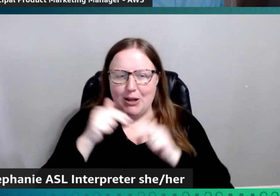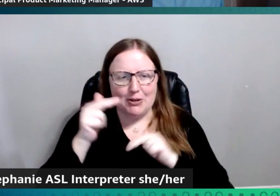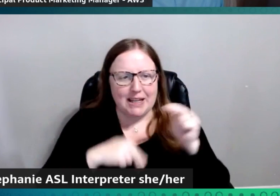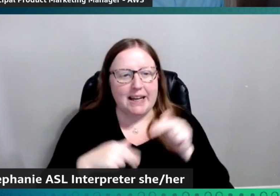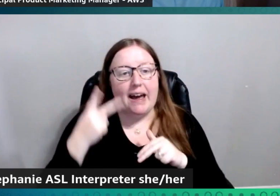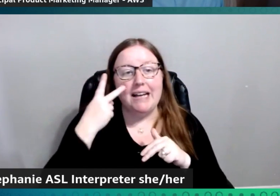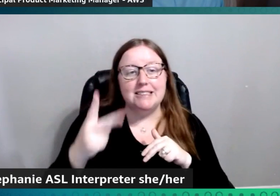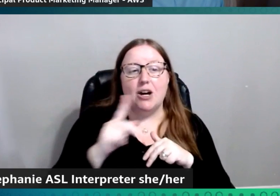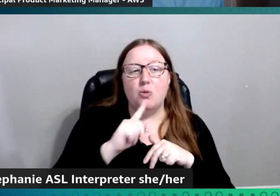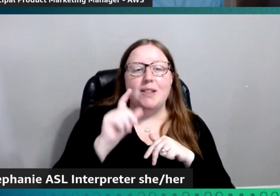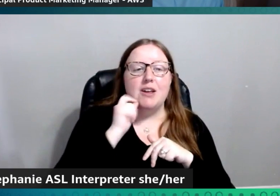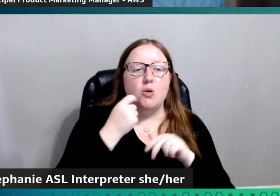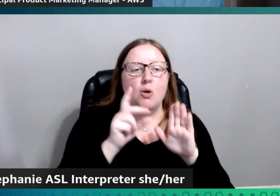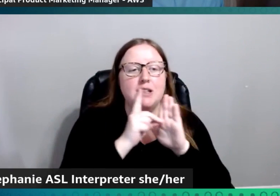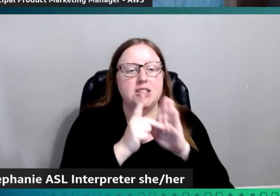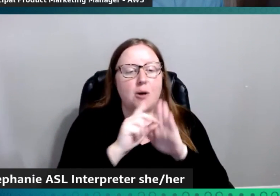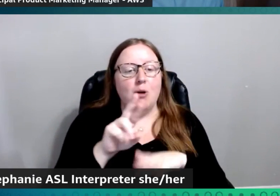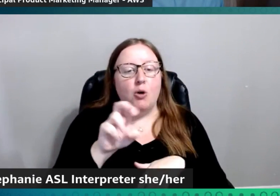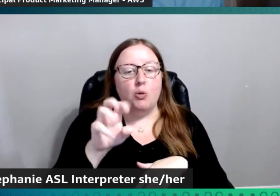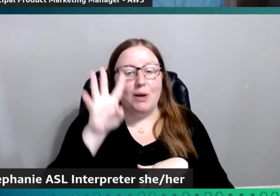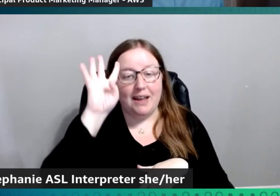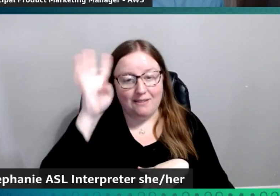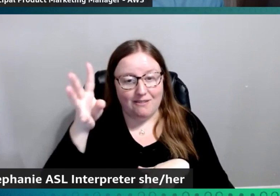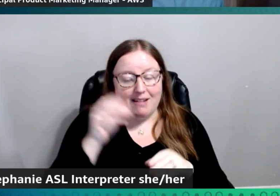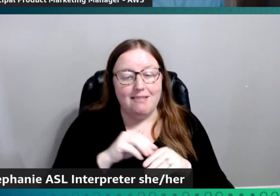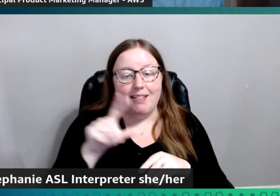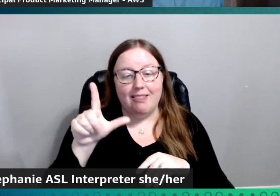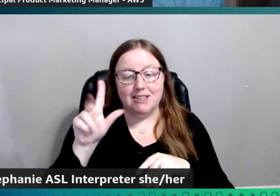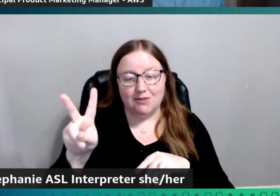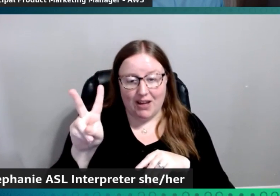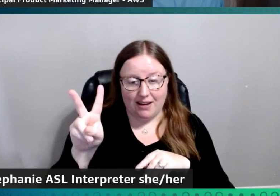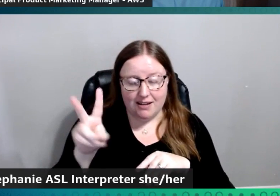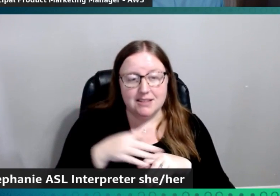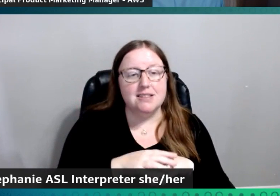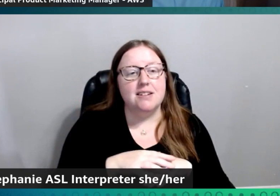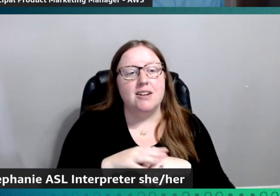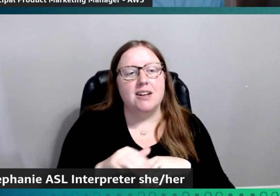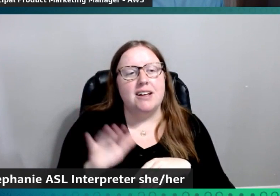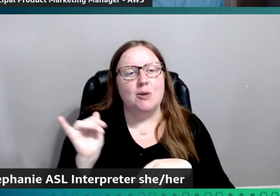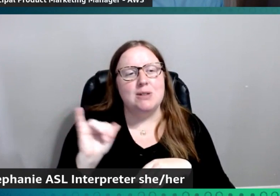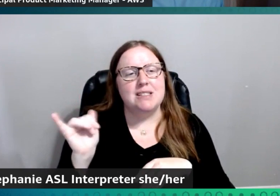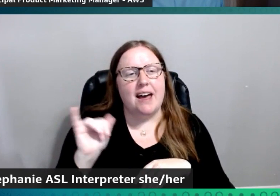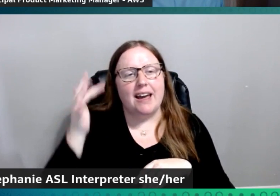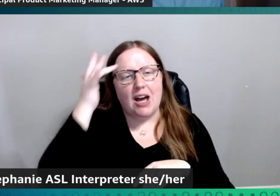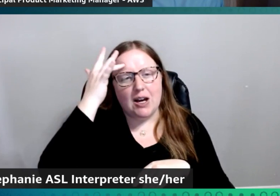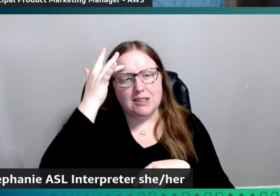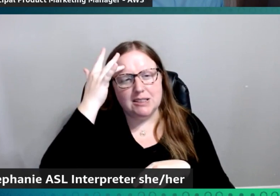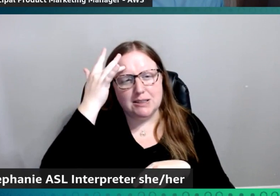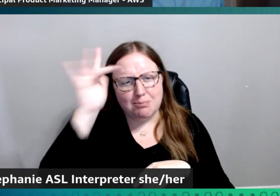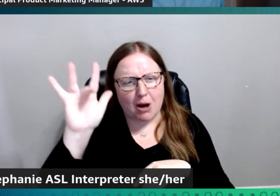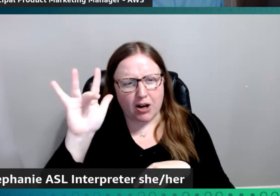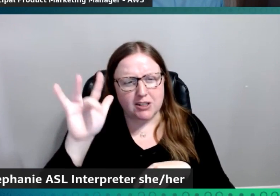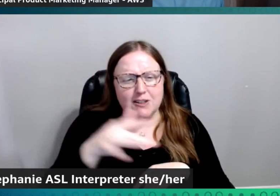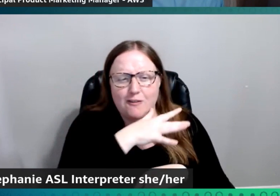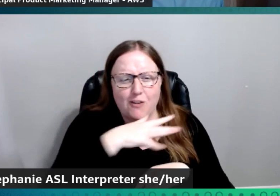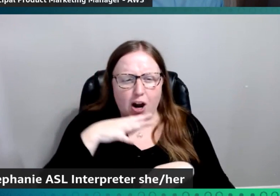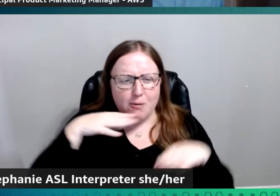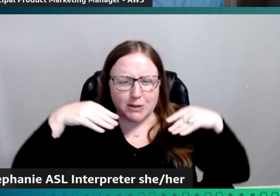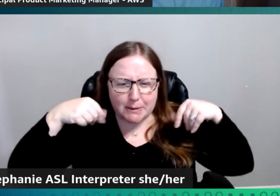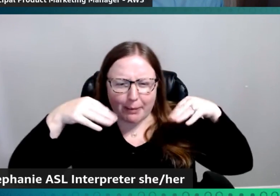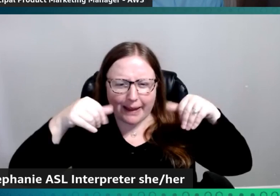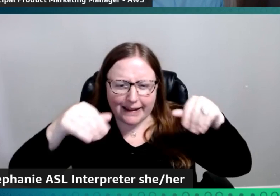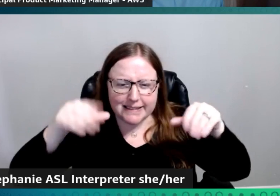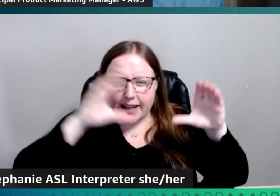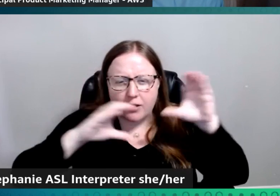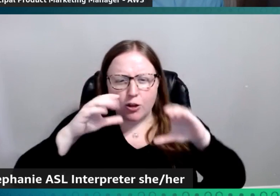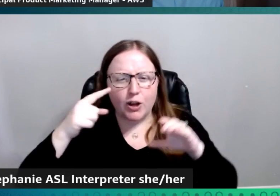this really cool demo at reInvent in Vegas. That was like the smart farm where it was planting seeds and looking for weeds and all this